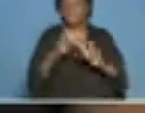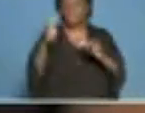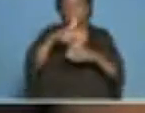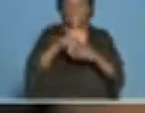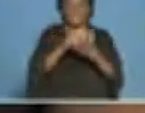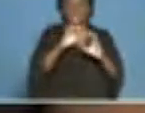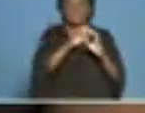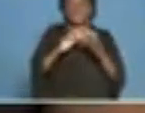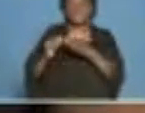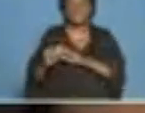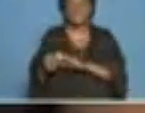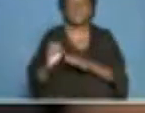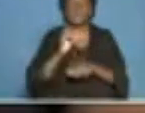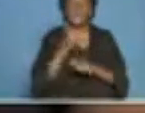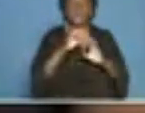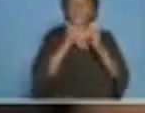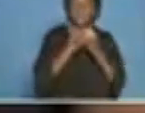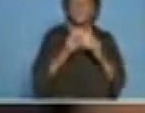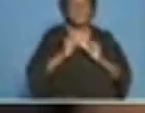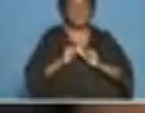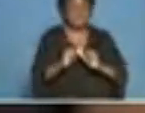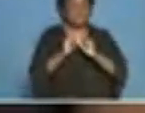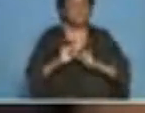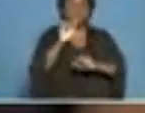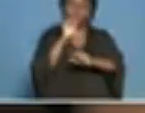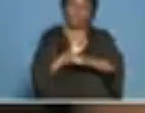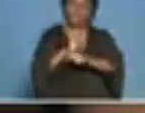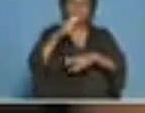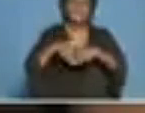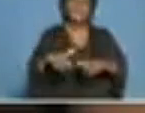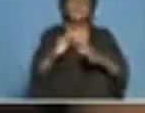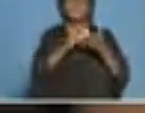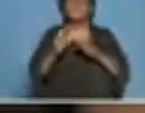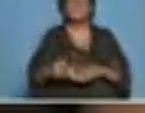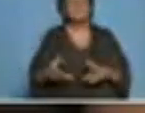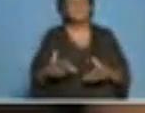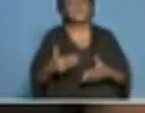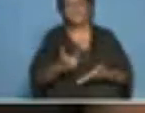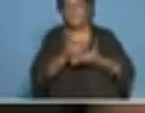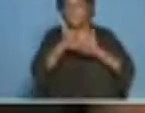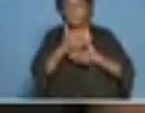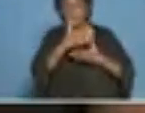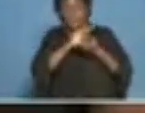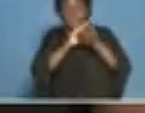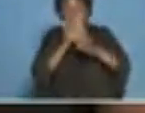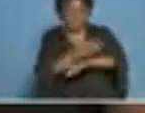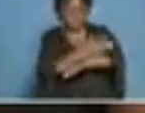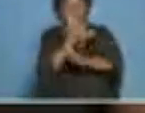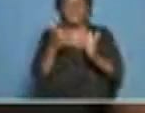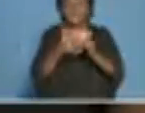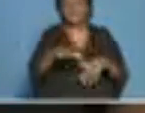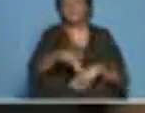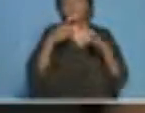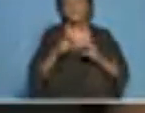Our club has been constantly working in the community to help better it and to find ways in which we can